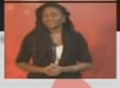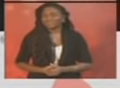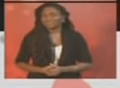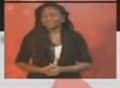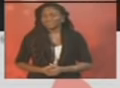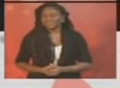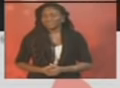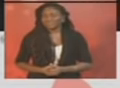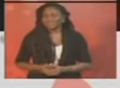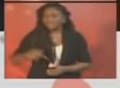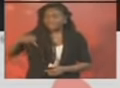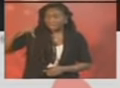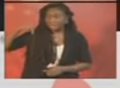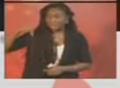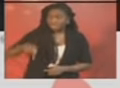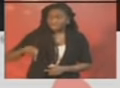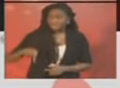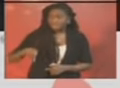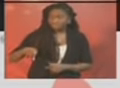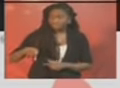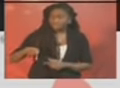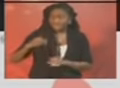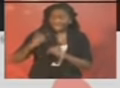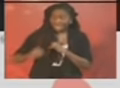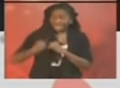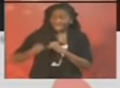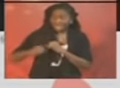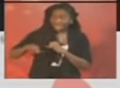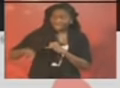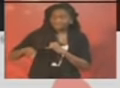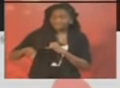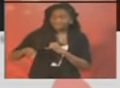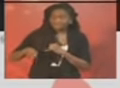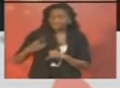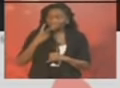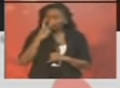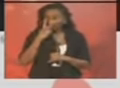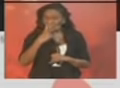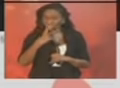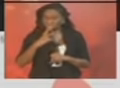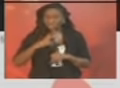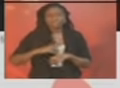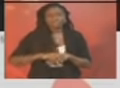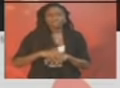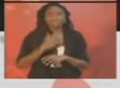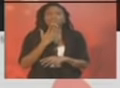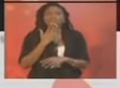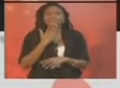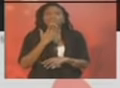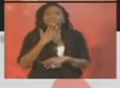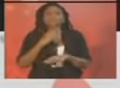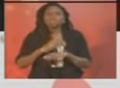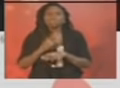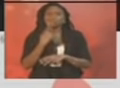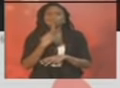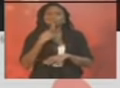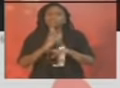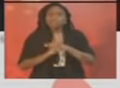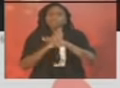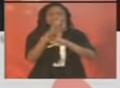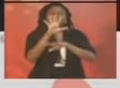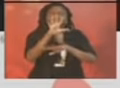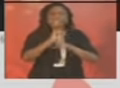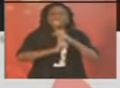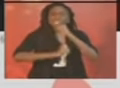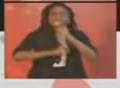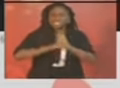On the bottom left-hand corner, again, you're seeing ARI greater than 5 years. Again, similar portion in the first quarter of the year, with